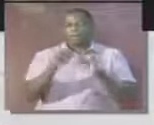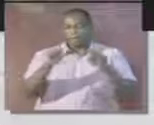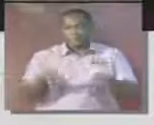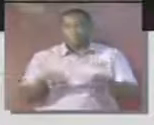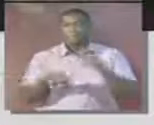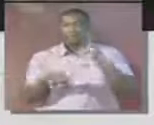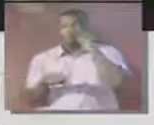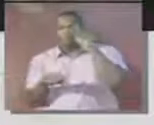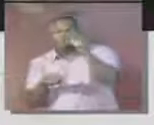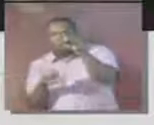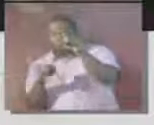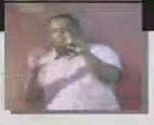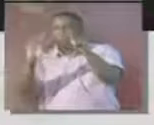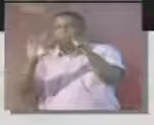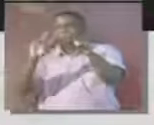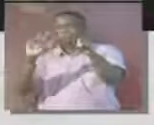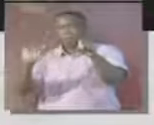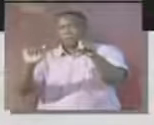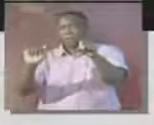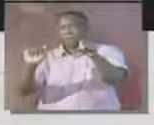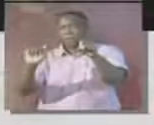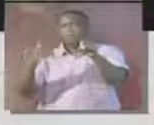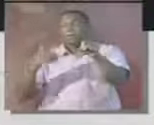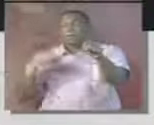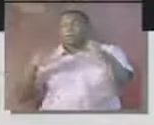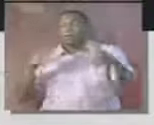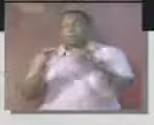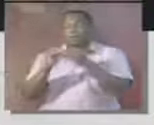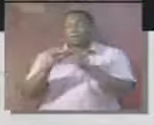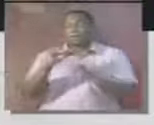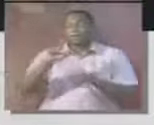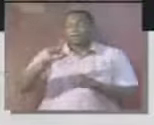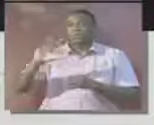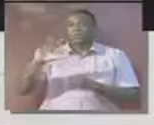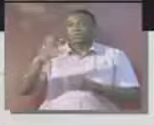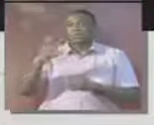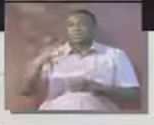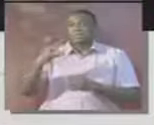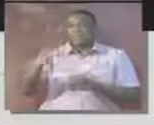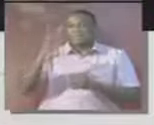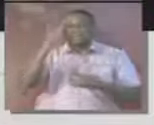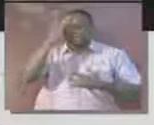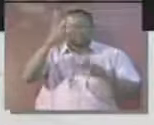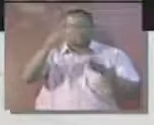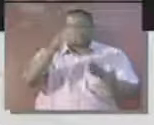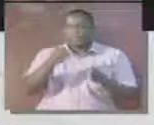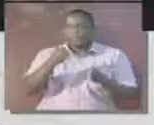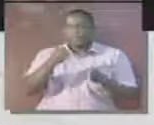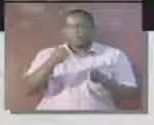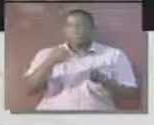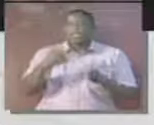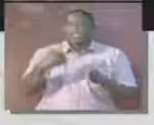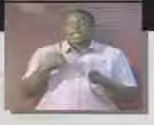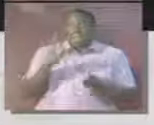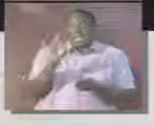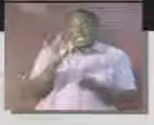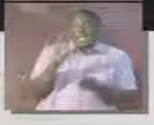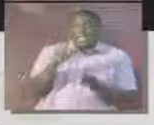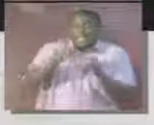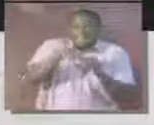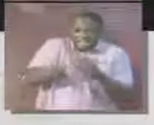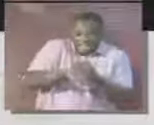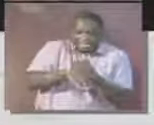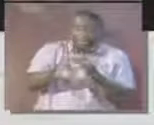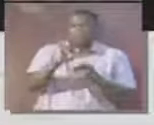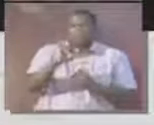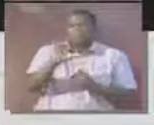Multi-Training Facility, there was a total of 116 patients, with 8 requiring ICU level care and